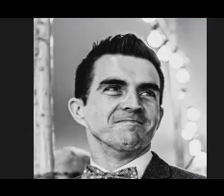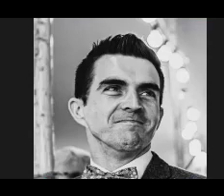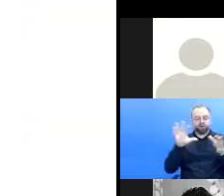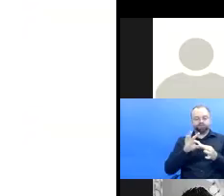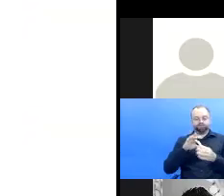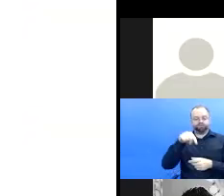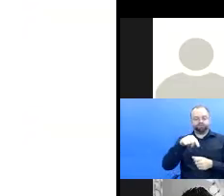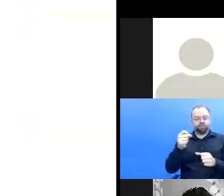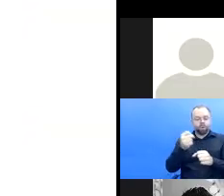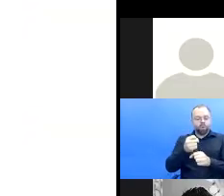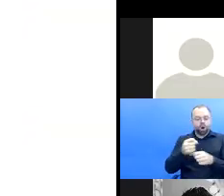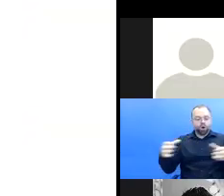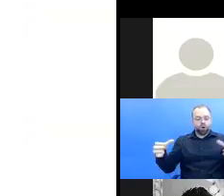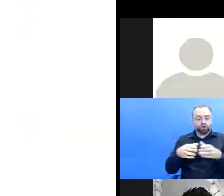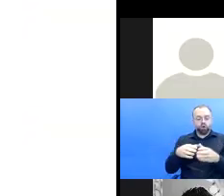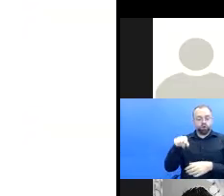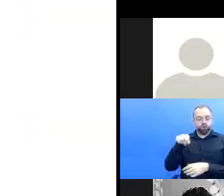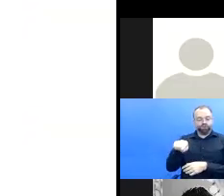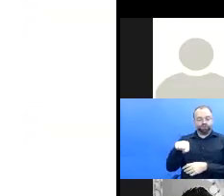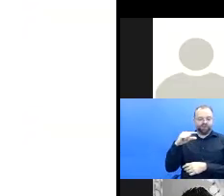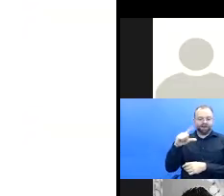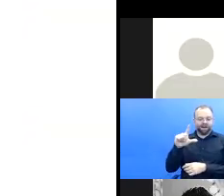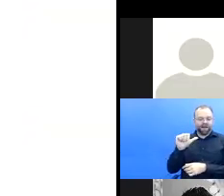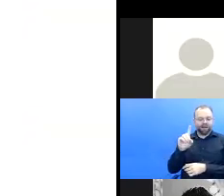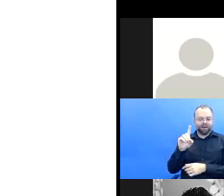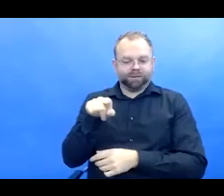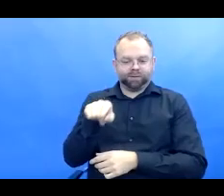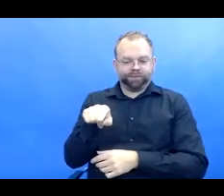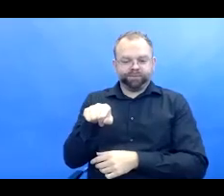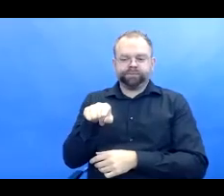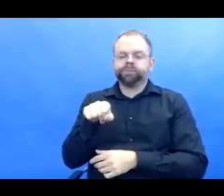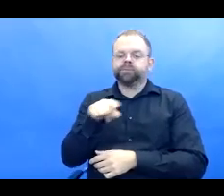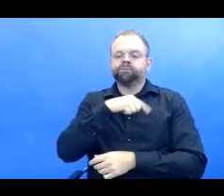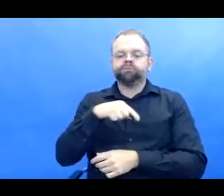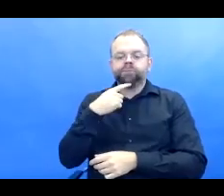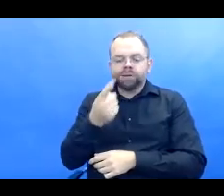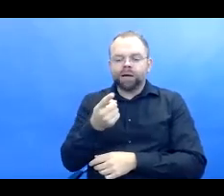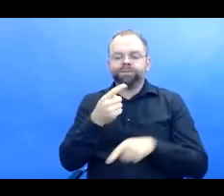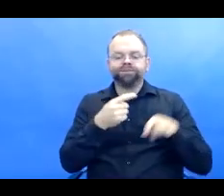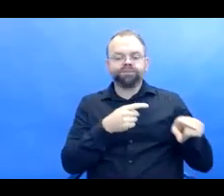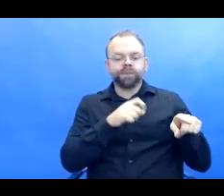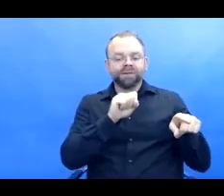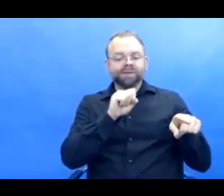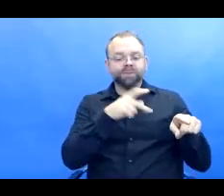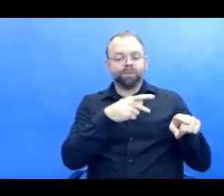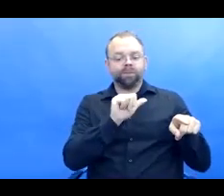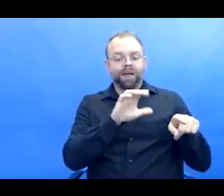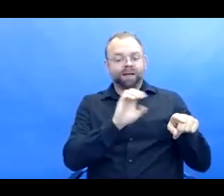group, whether GLAD and space can come together to take this forward and to think about what this